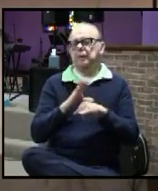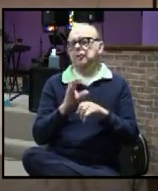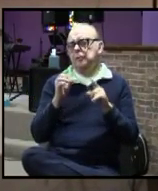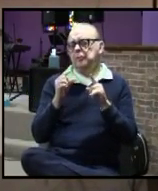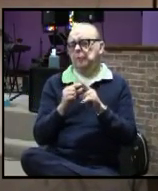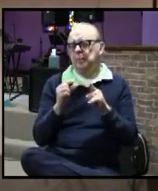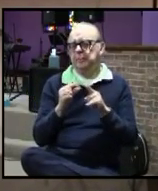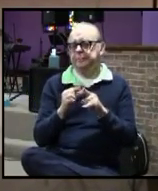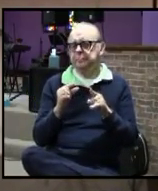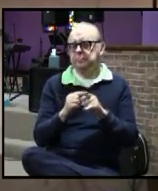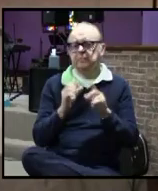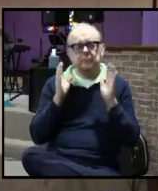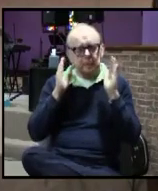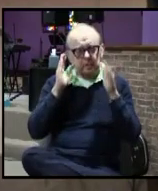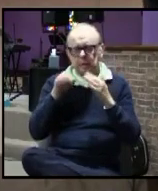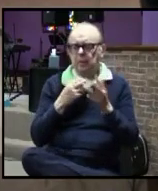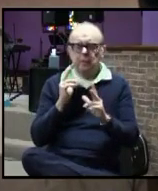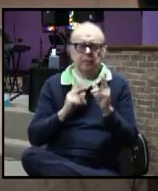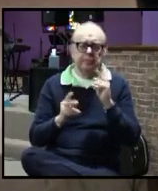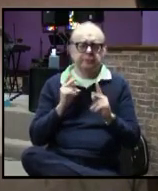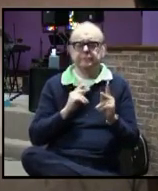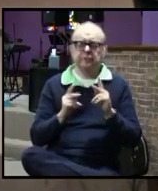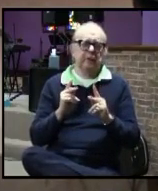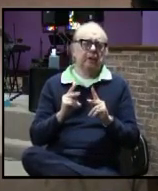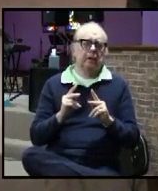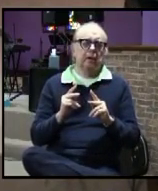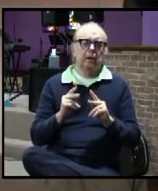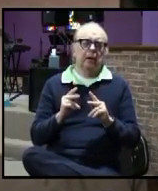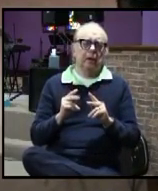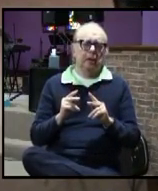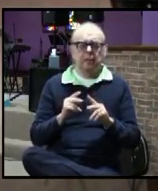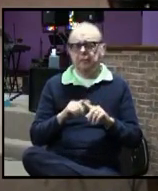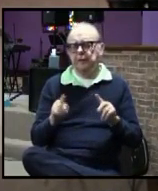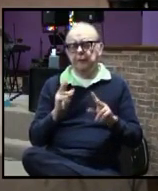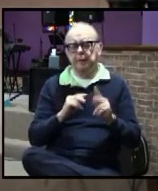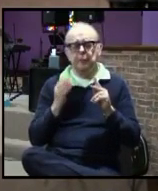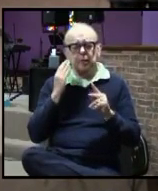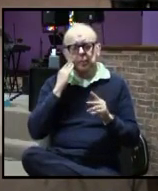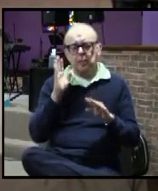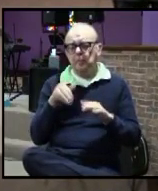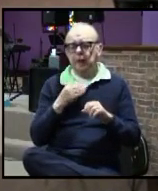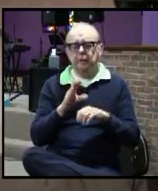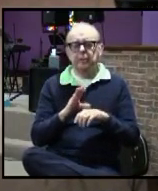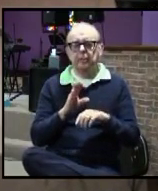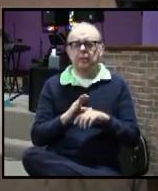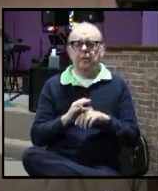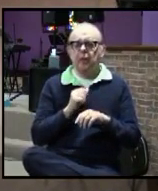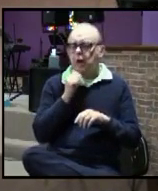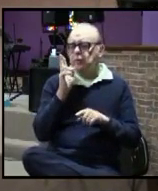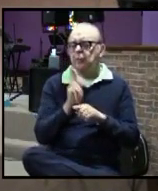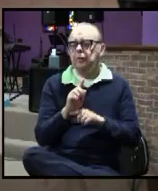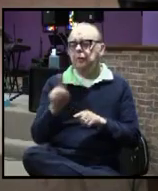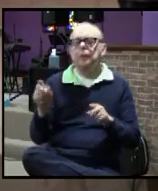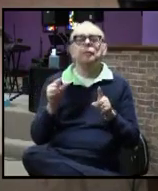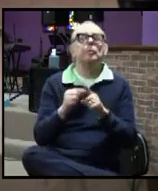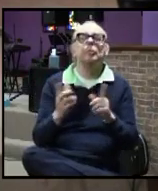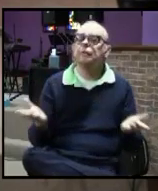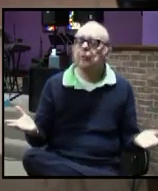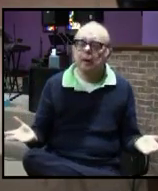churchy word. You know, and if you listen to all the people, the marketers and the gurus, the people who know stuff about church, they tell you, don't use those